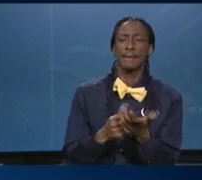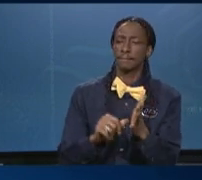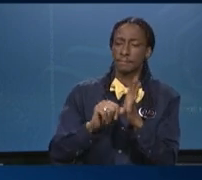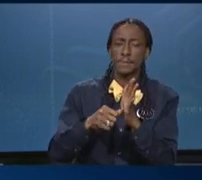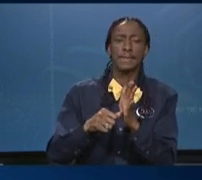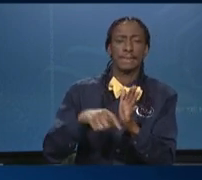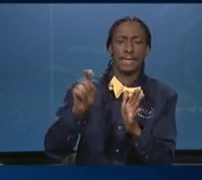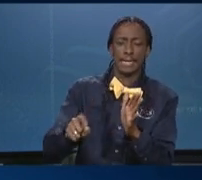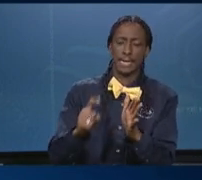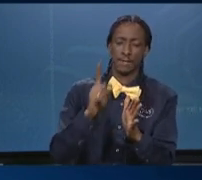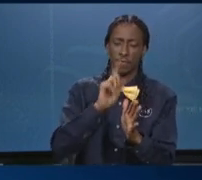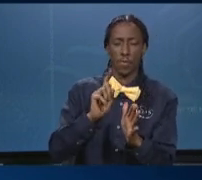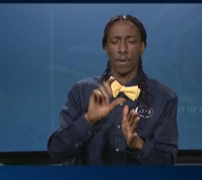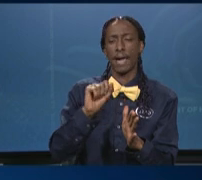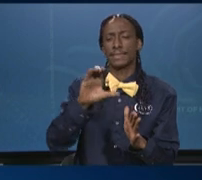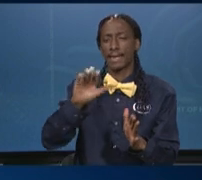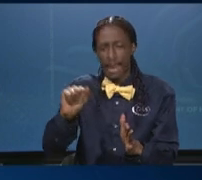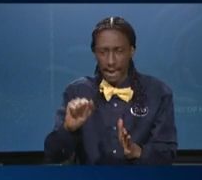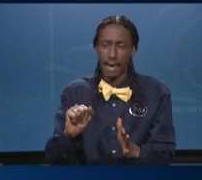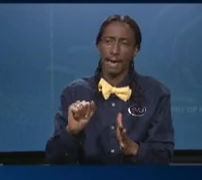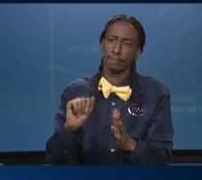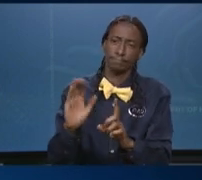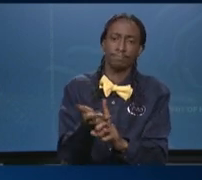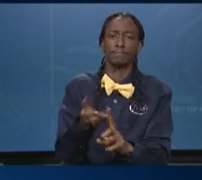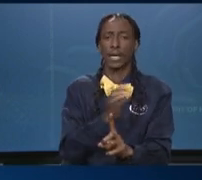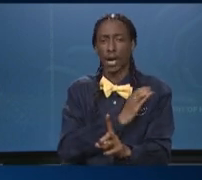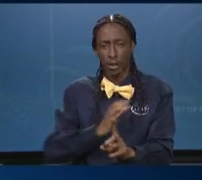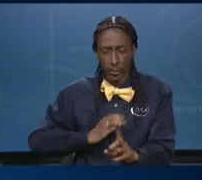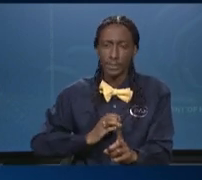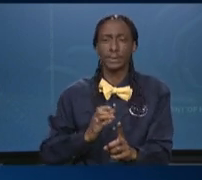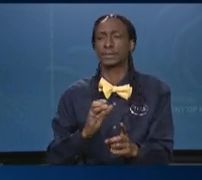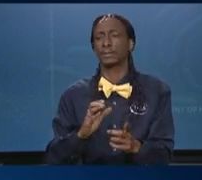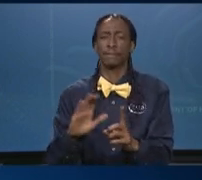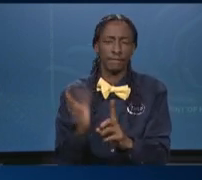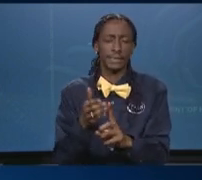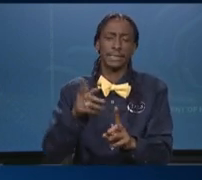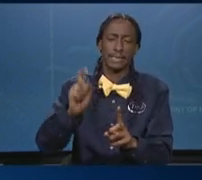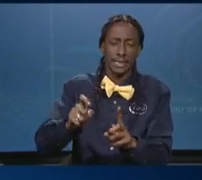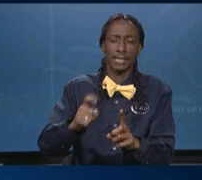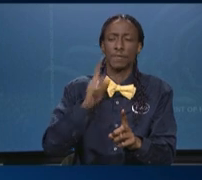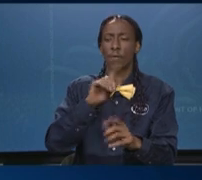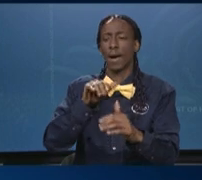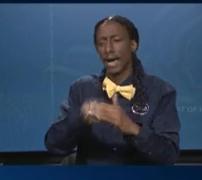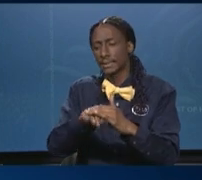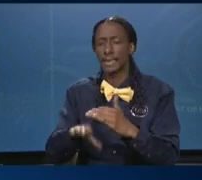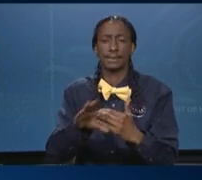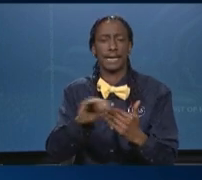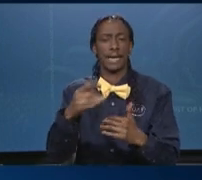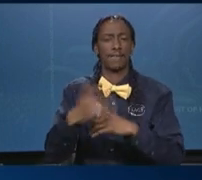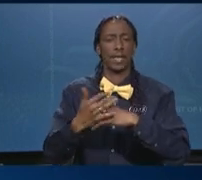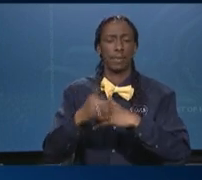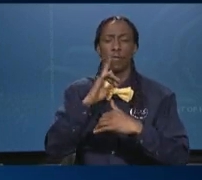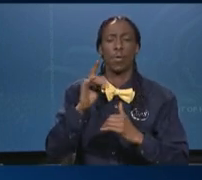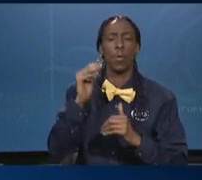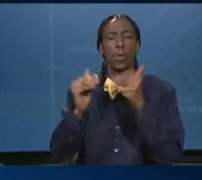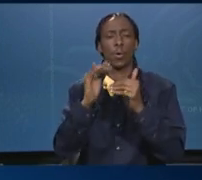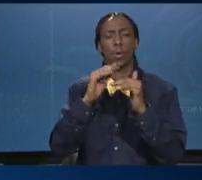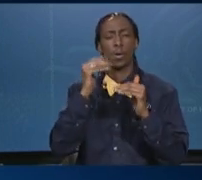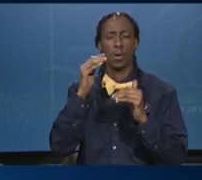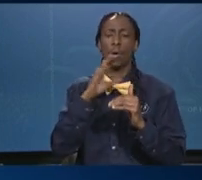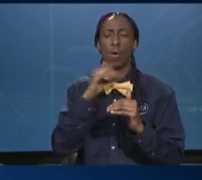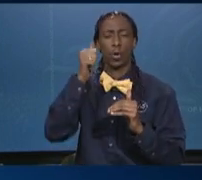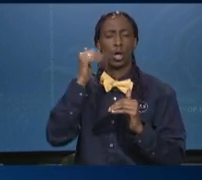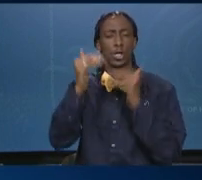pre-existing conditions, including protecting access to care and making it available for older adults and people with disabilities.